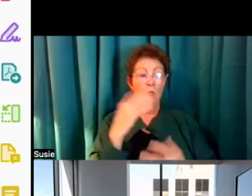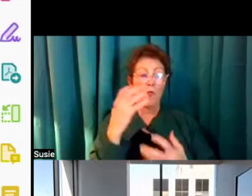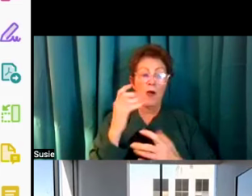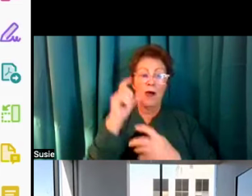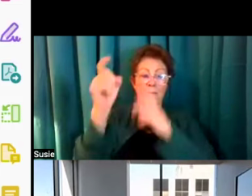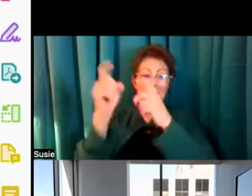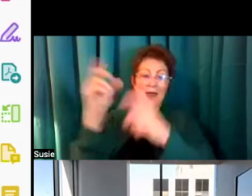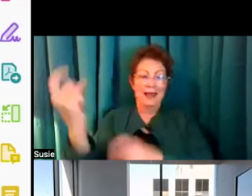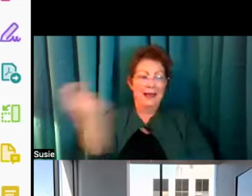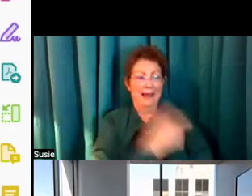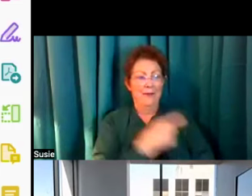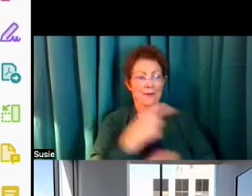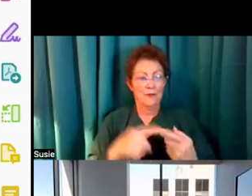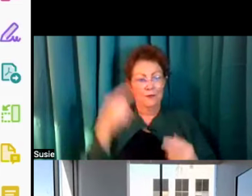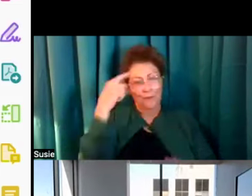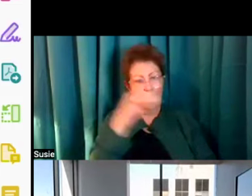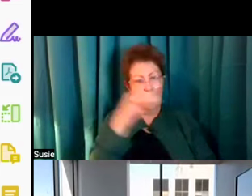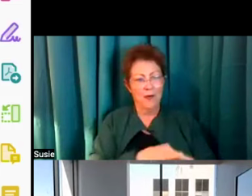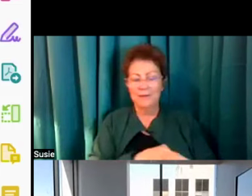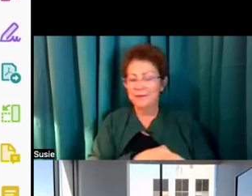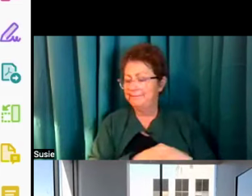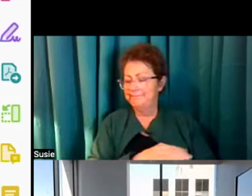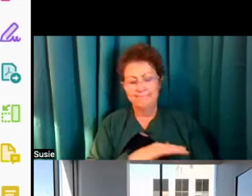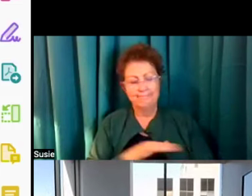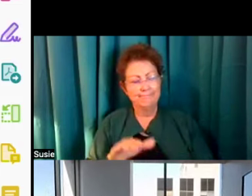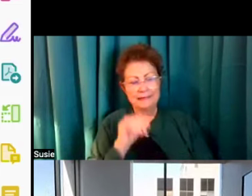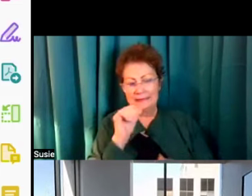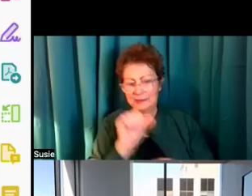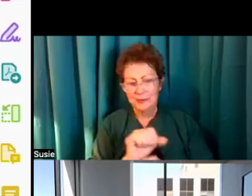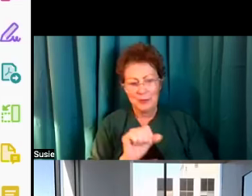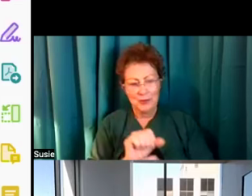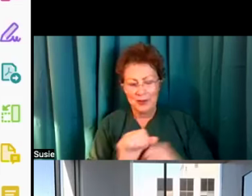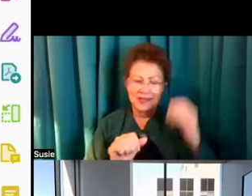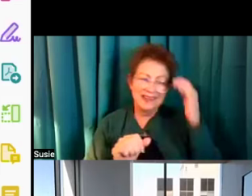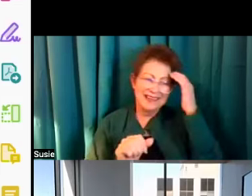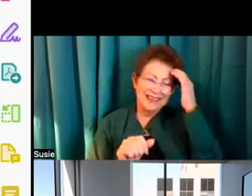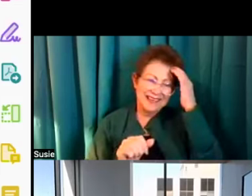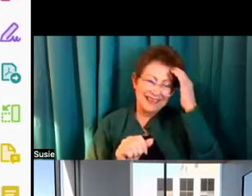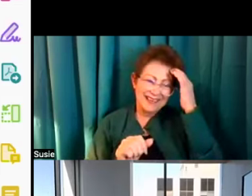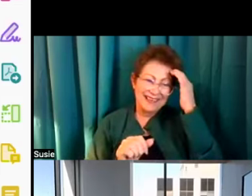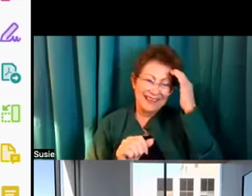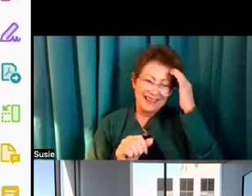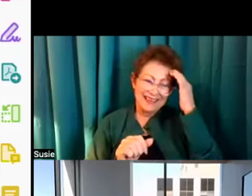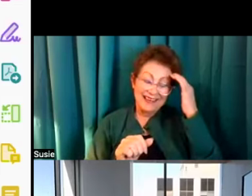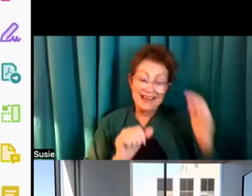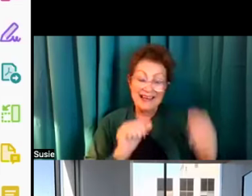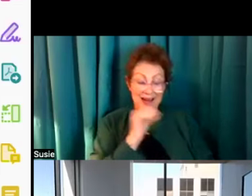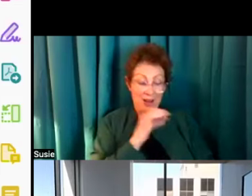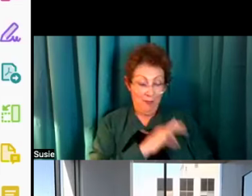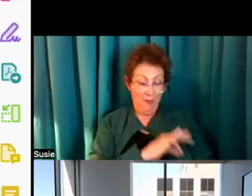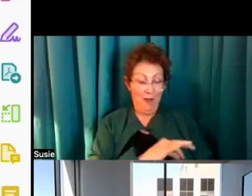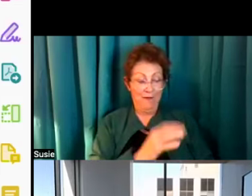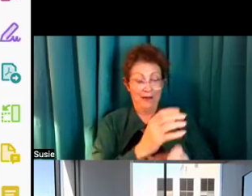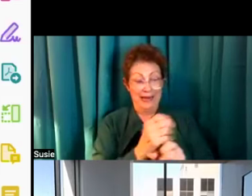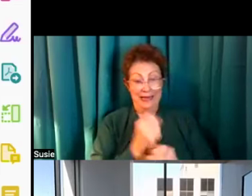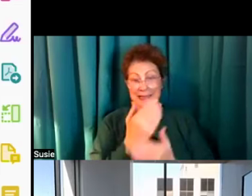to the for-profit. That doesn't work, as Michael alluded to on his last slide, unless the nonprofit's getting something out of